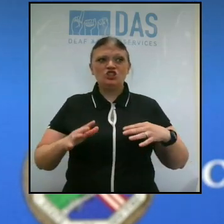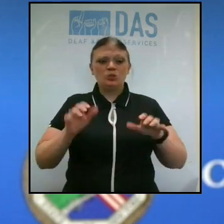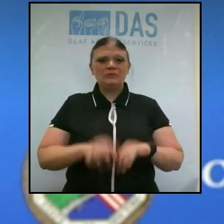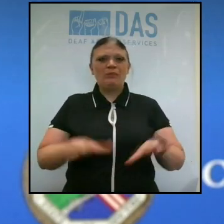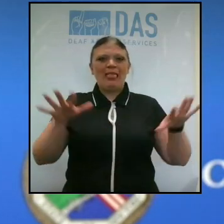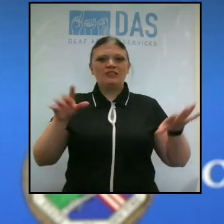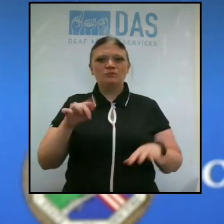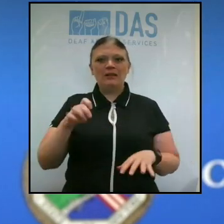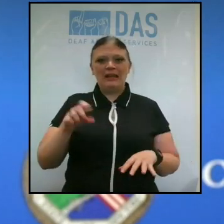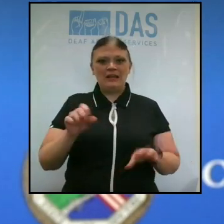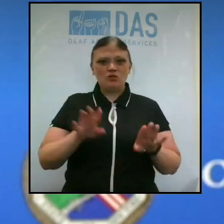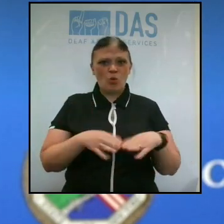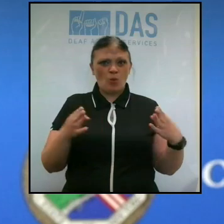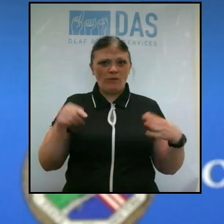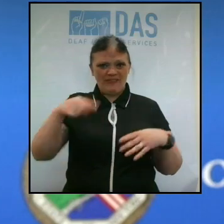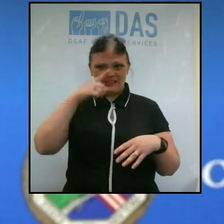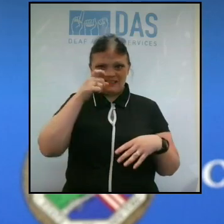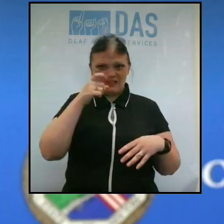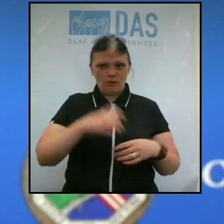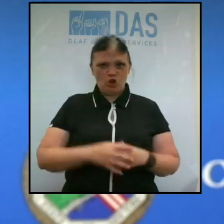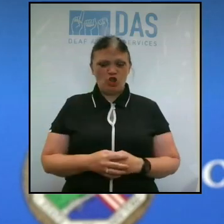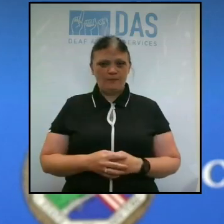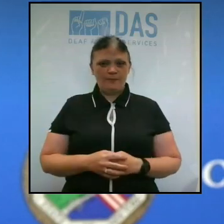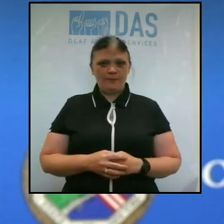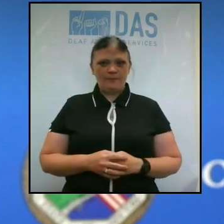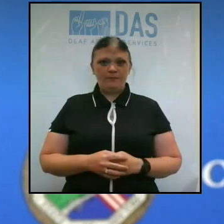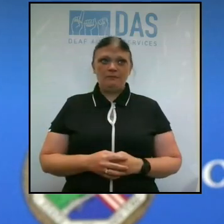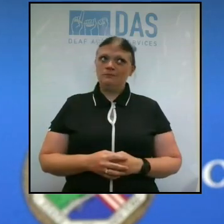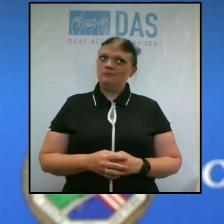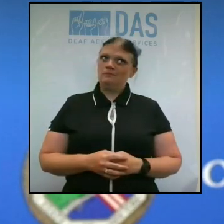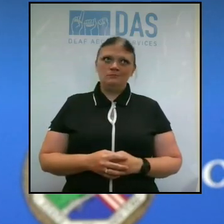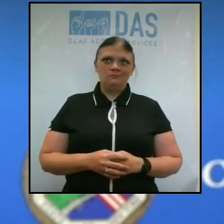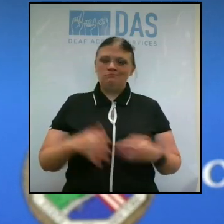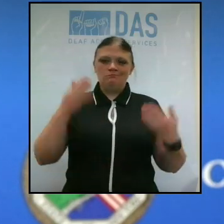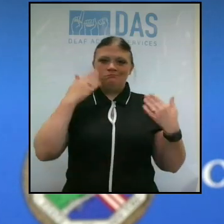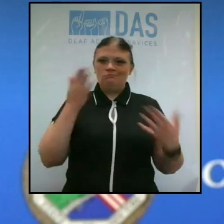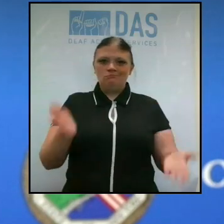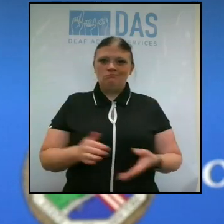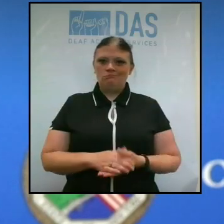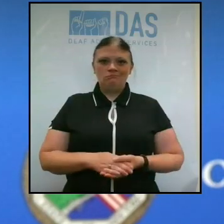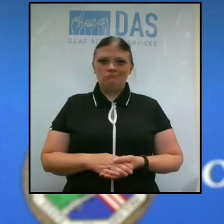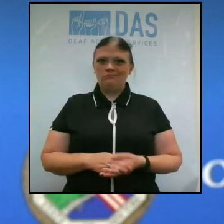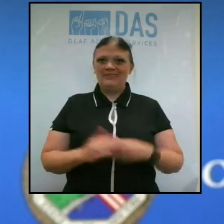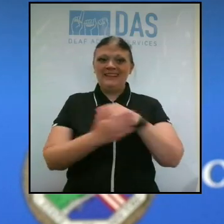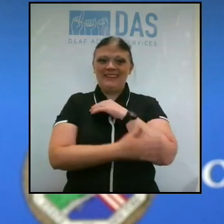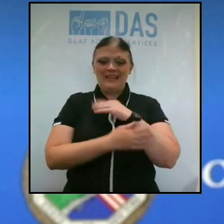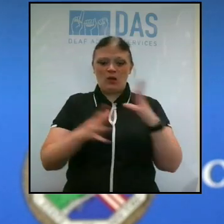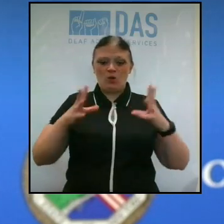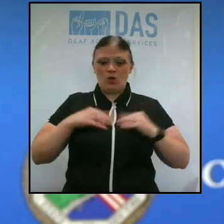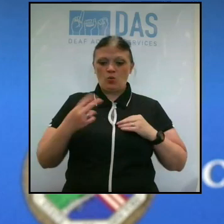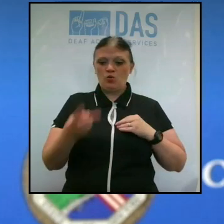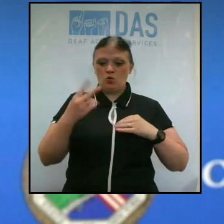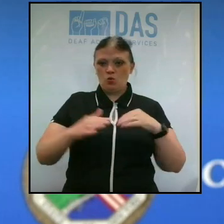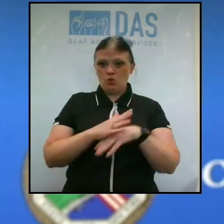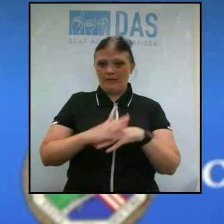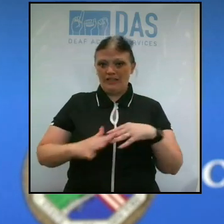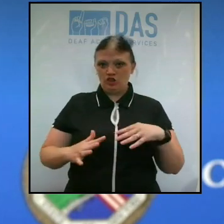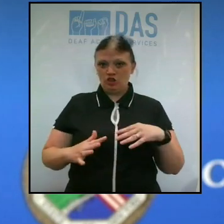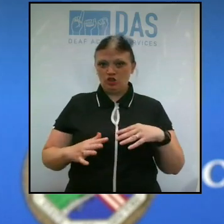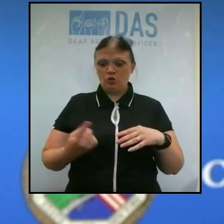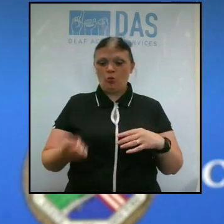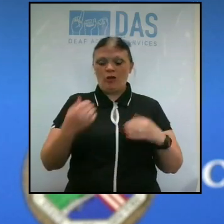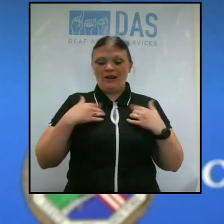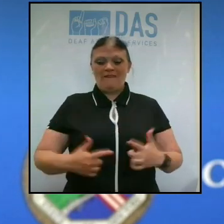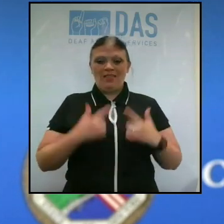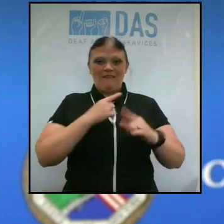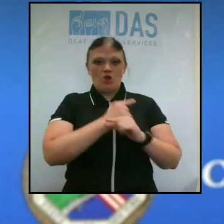even open up this summer for people to use? I don't know. The county owns 2 beaches, one of which has